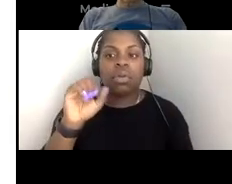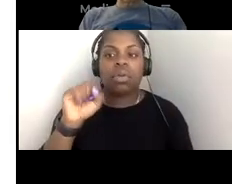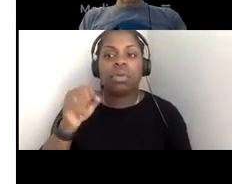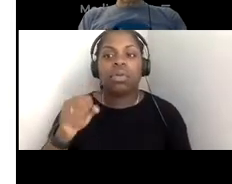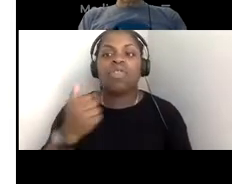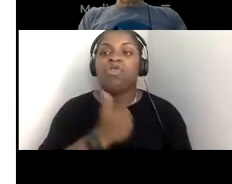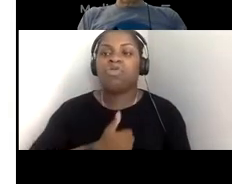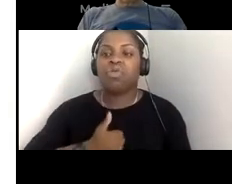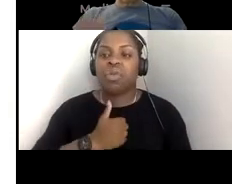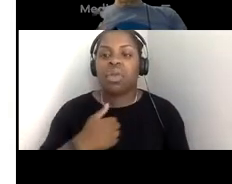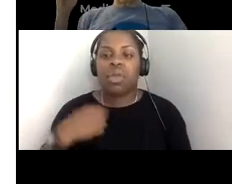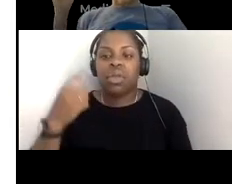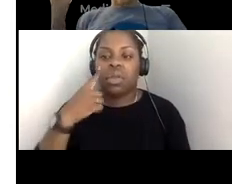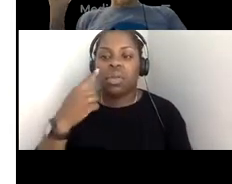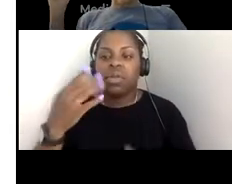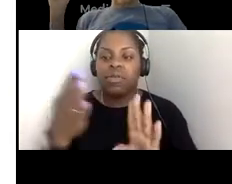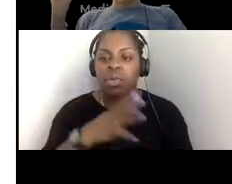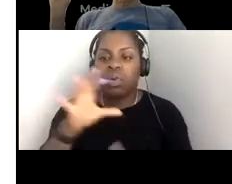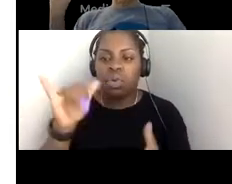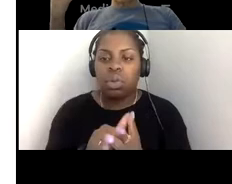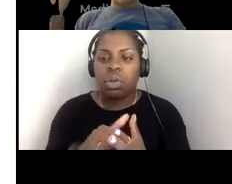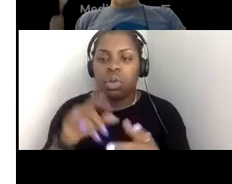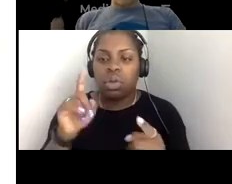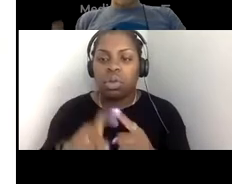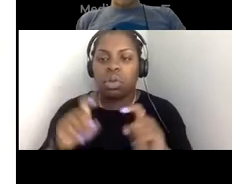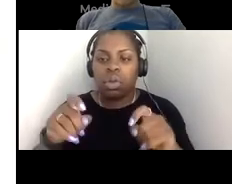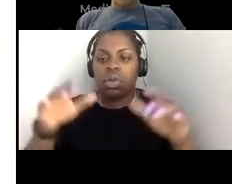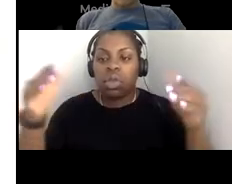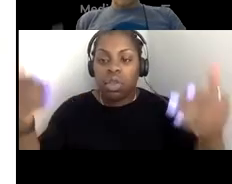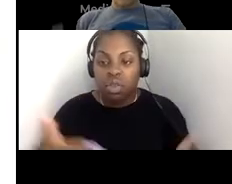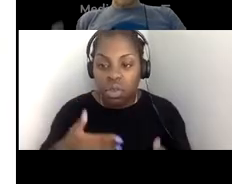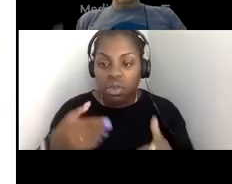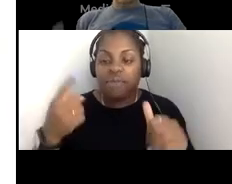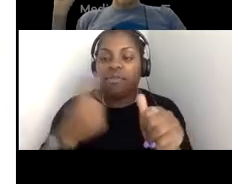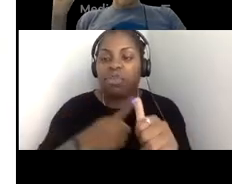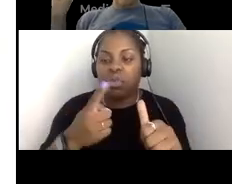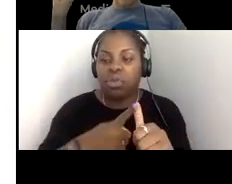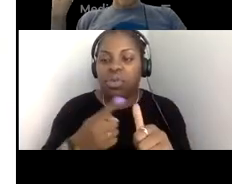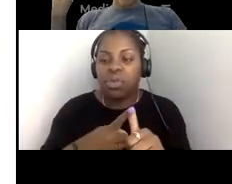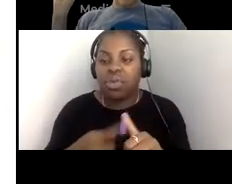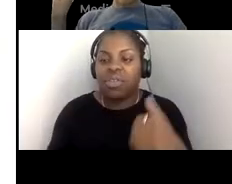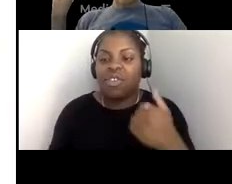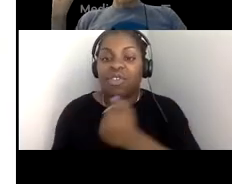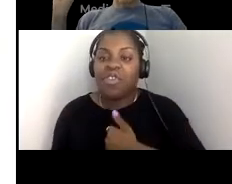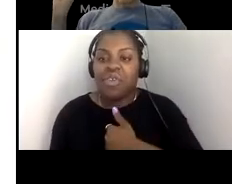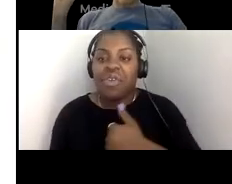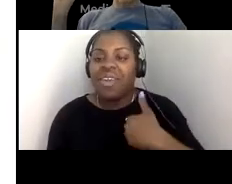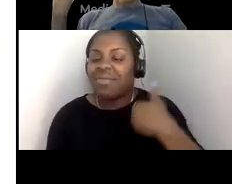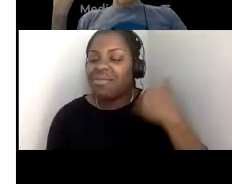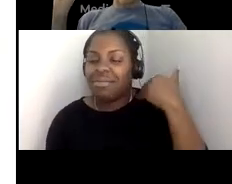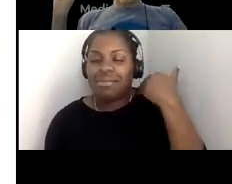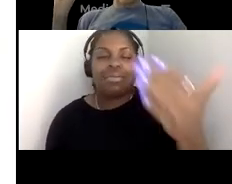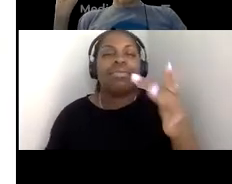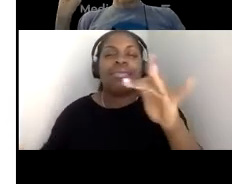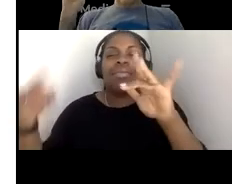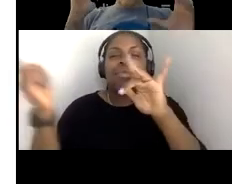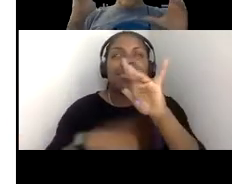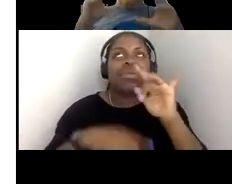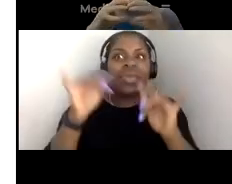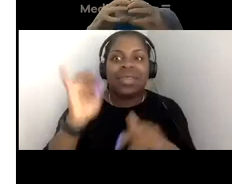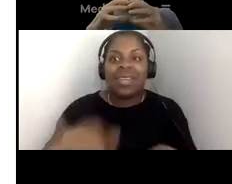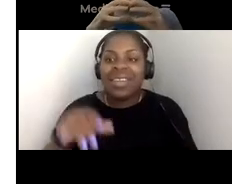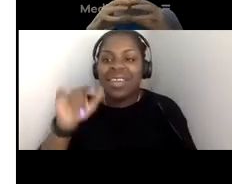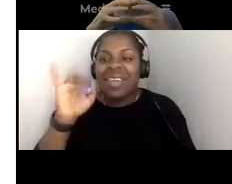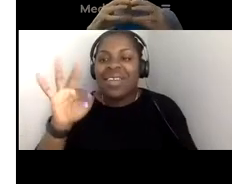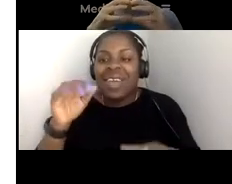Sorry, I think before we do that, we need to do introductions. I'm sorry, I skipped over that. So if I can just